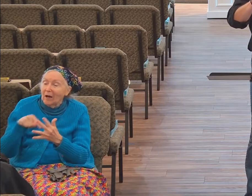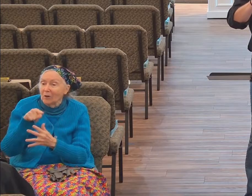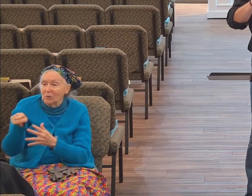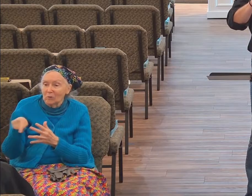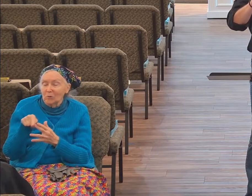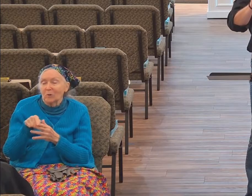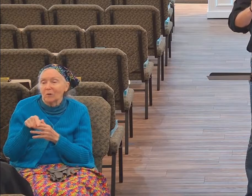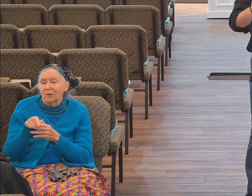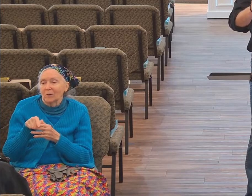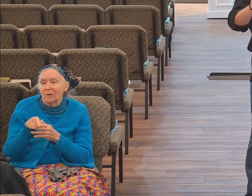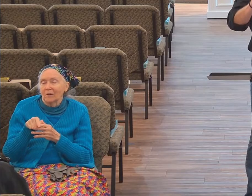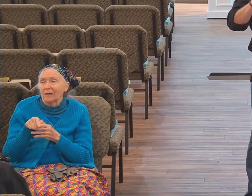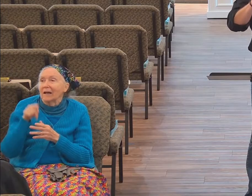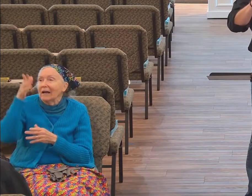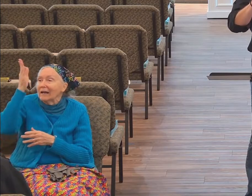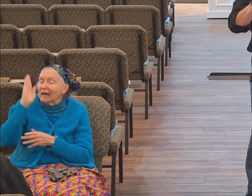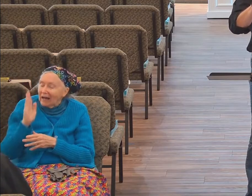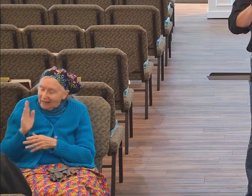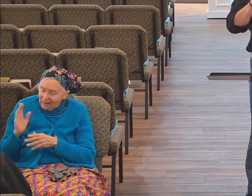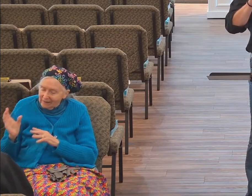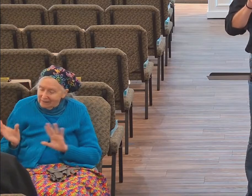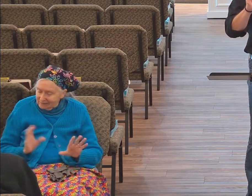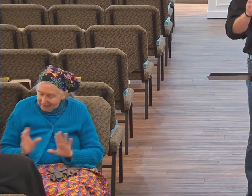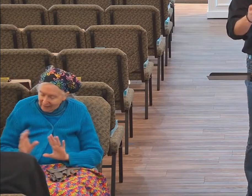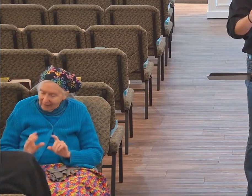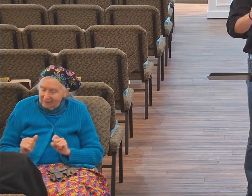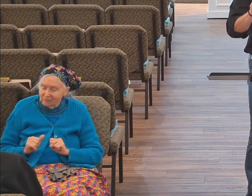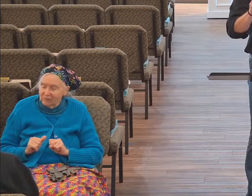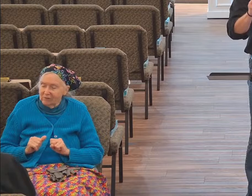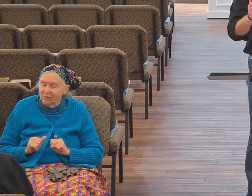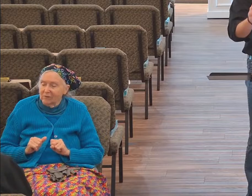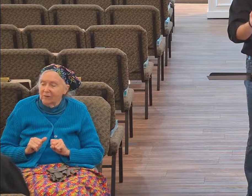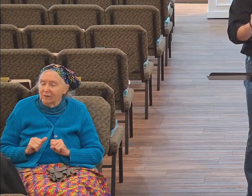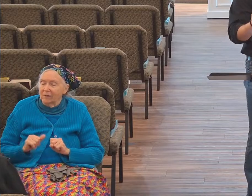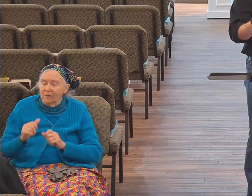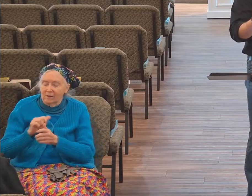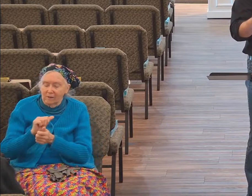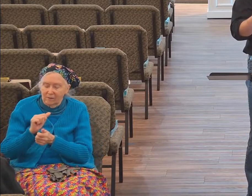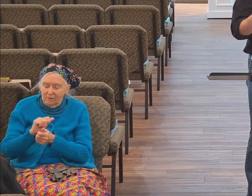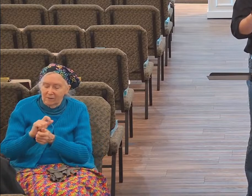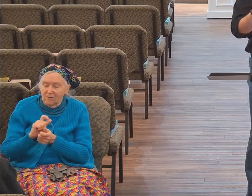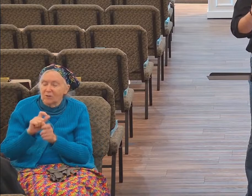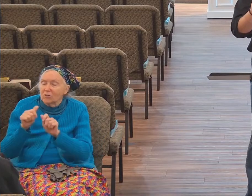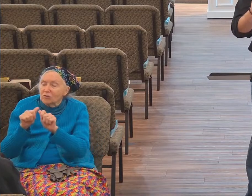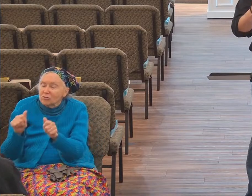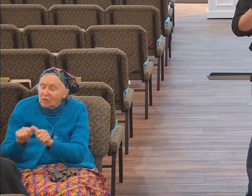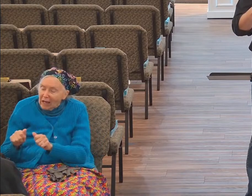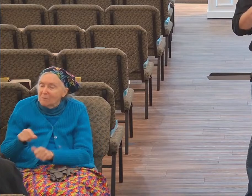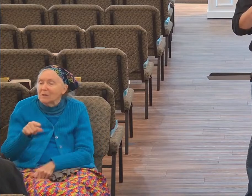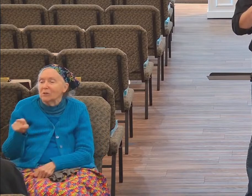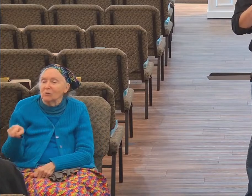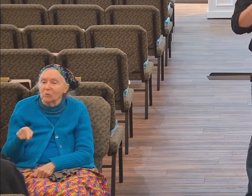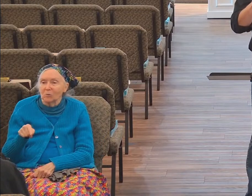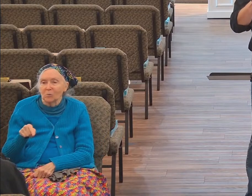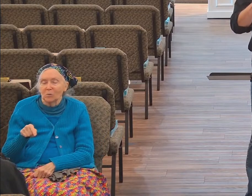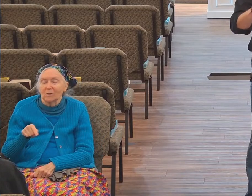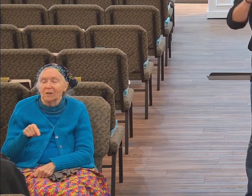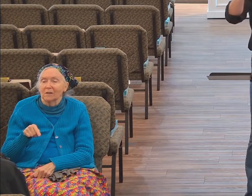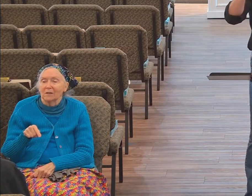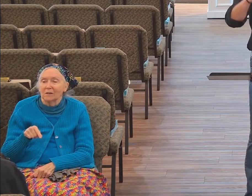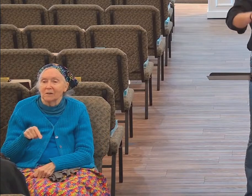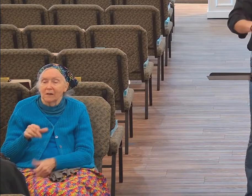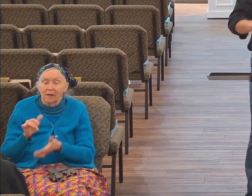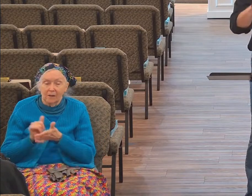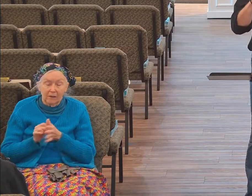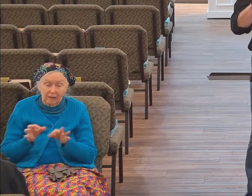Literally, it's active. God's word is active and shaping you, is the idea, okay? And this